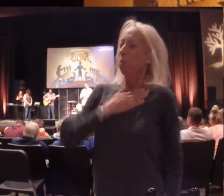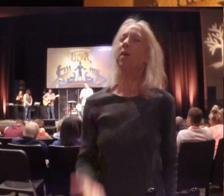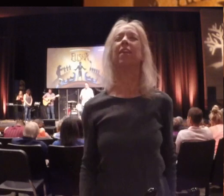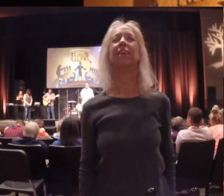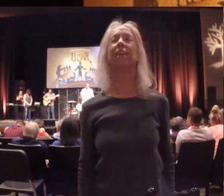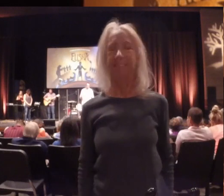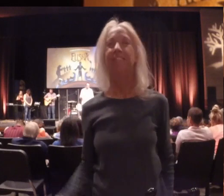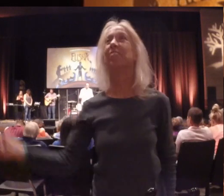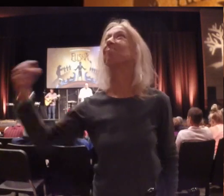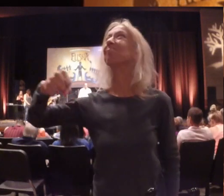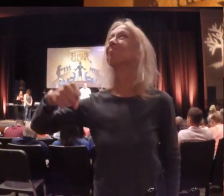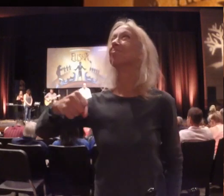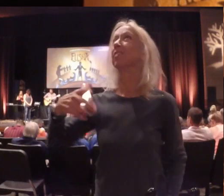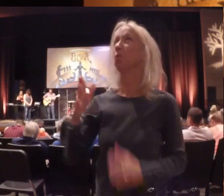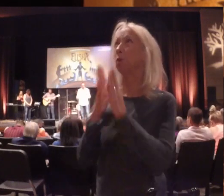but act.